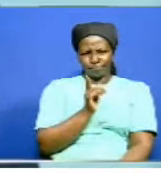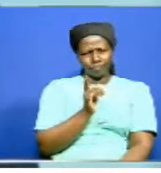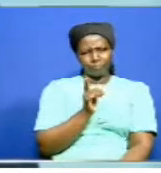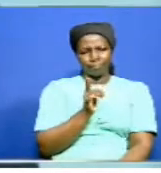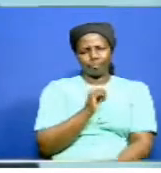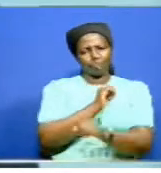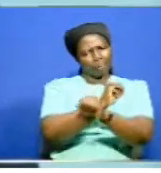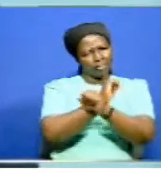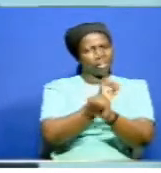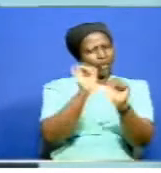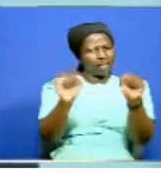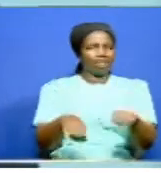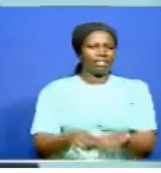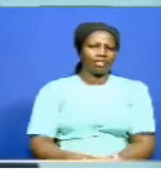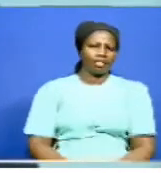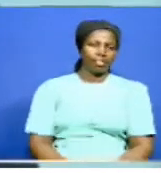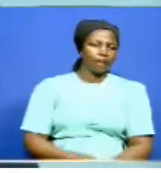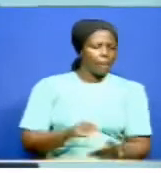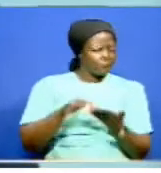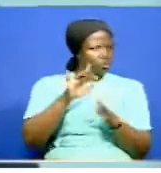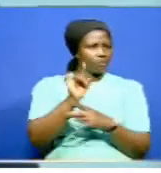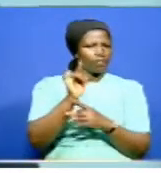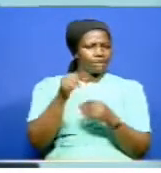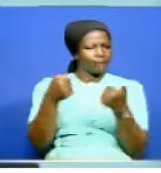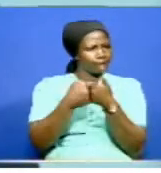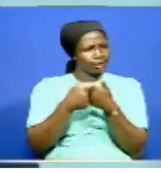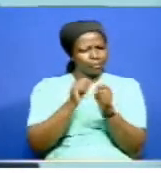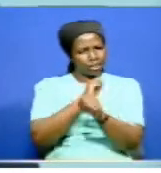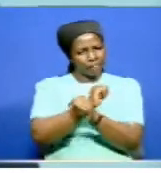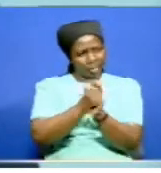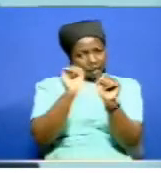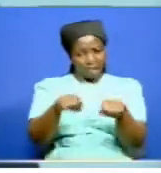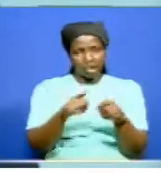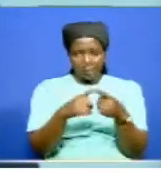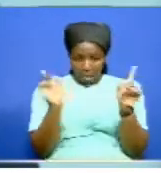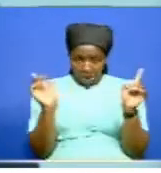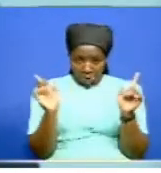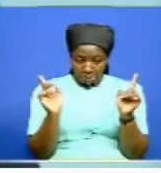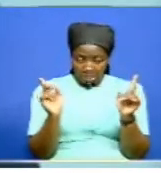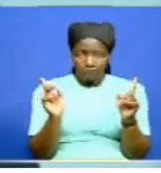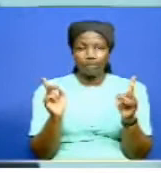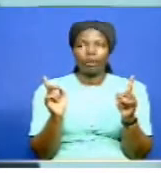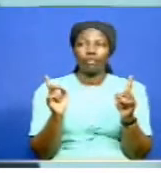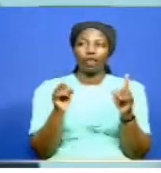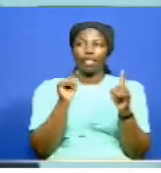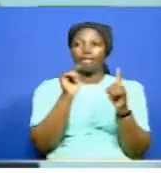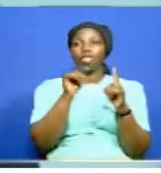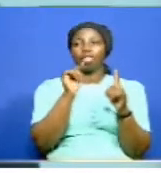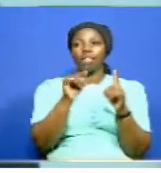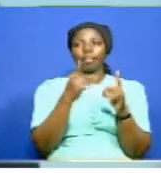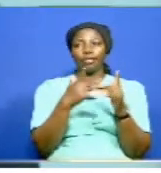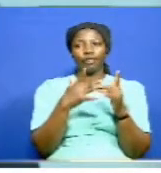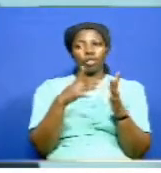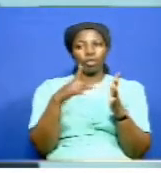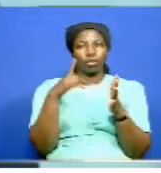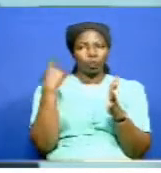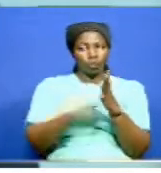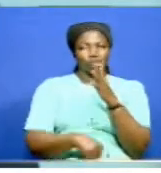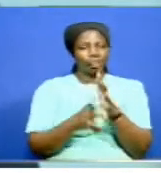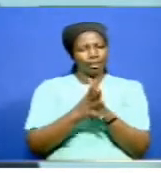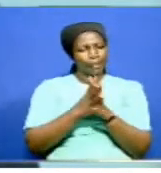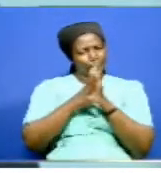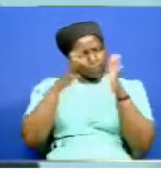preventable. Most of them. But nonetheless, they cost huge amounts of